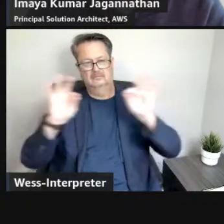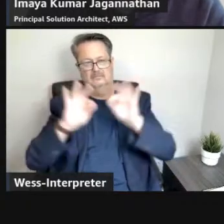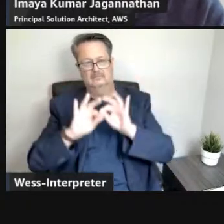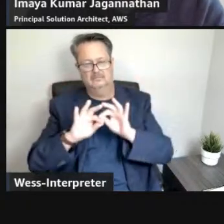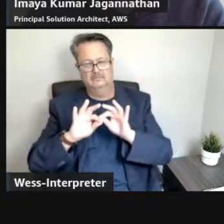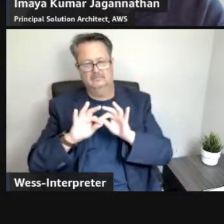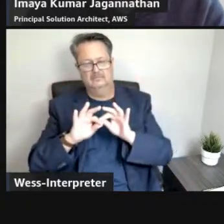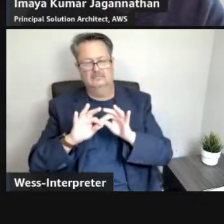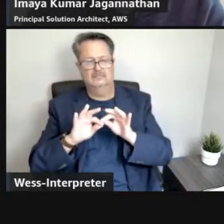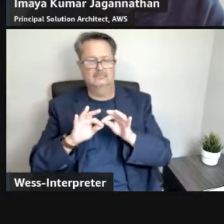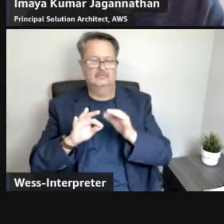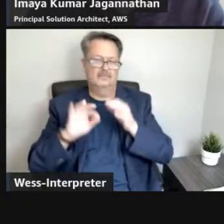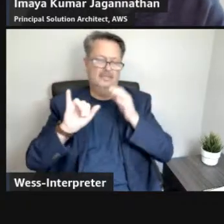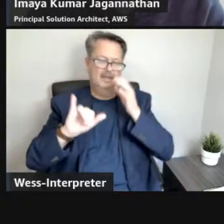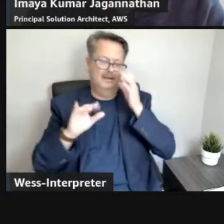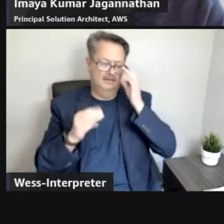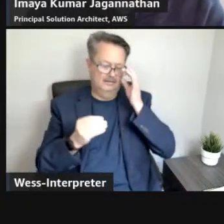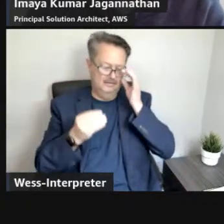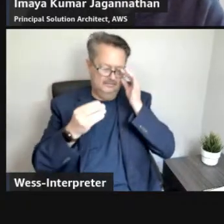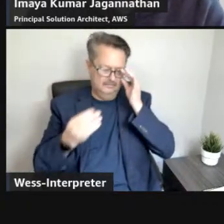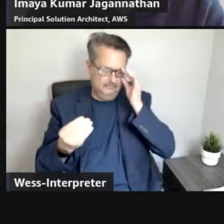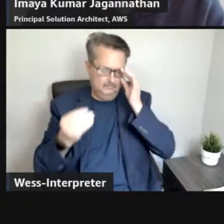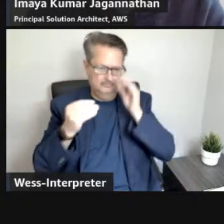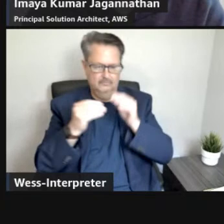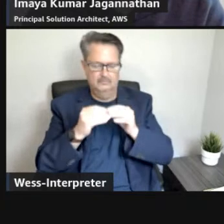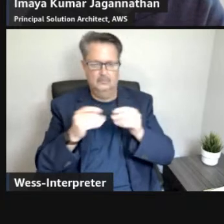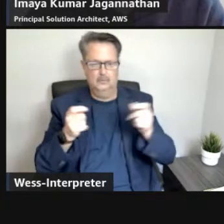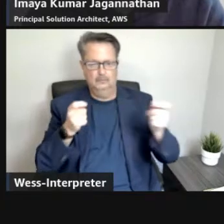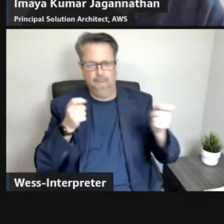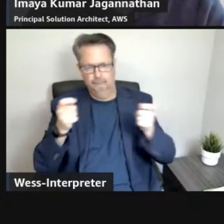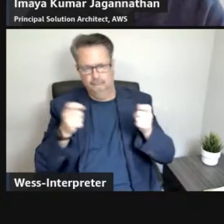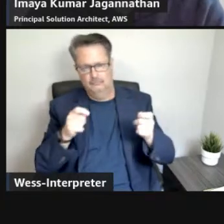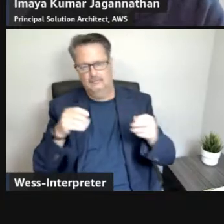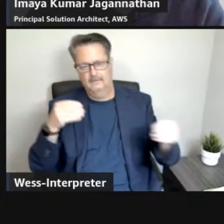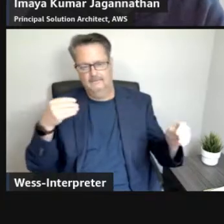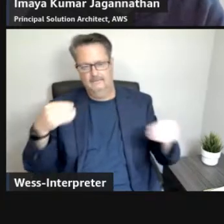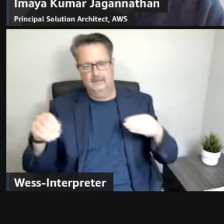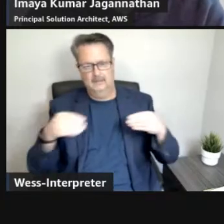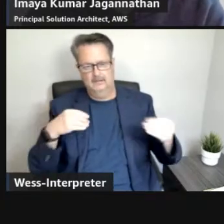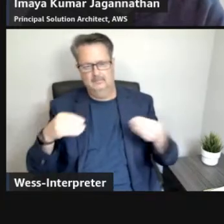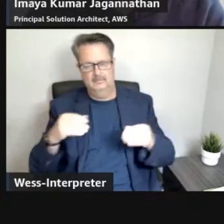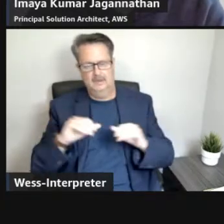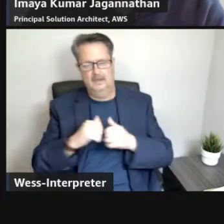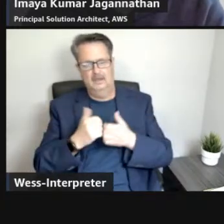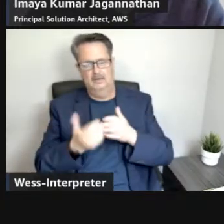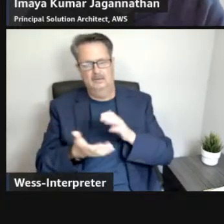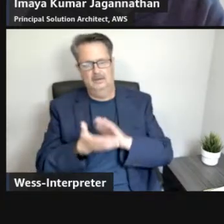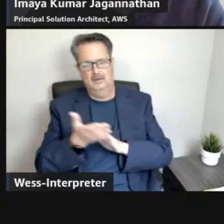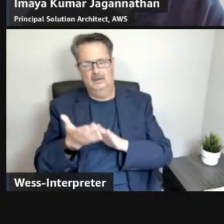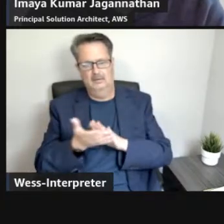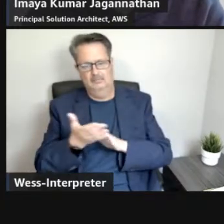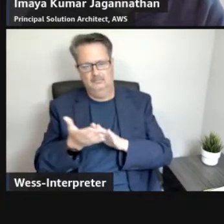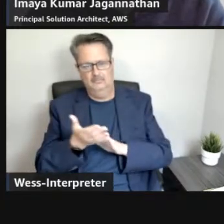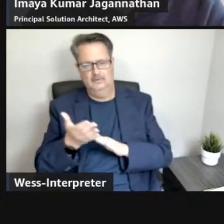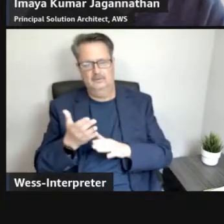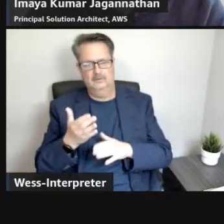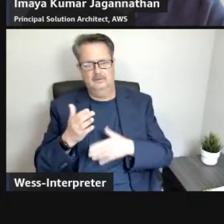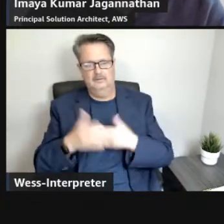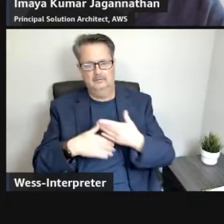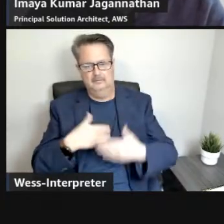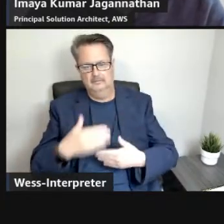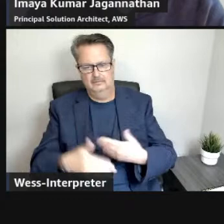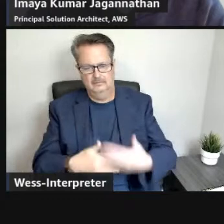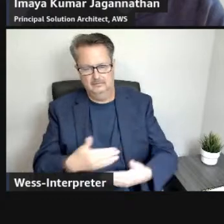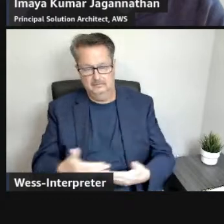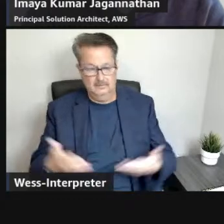in other words, that gives you some more control flexibilities for you on how you want to operate the collector itself in a real world scenario. Having said